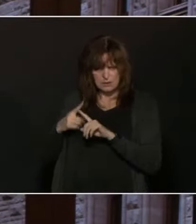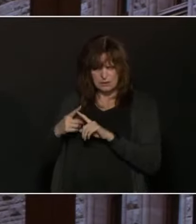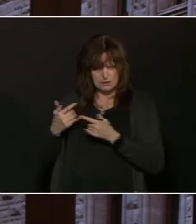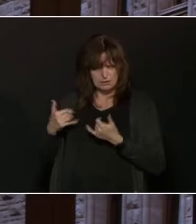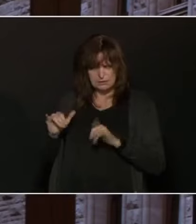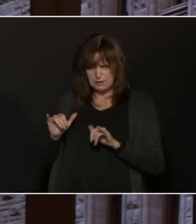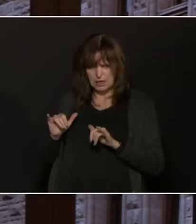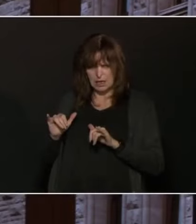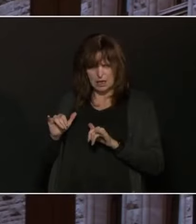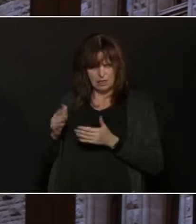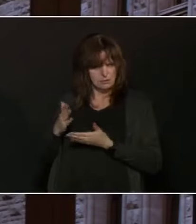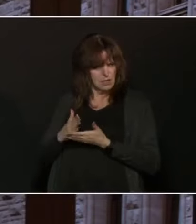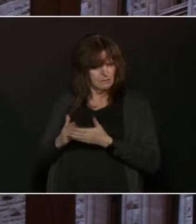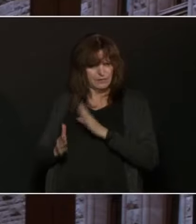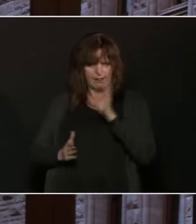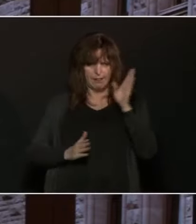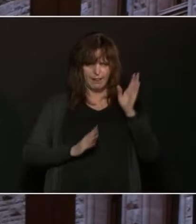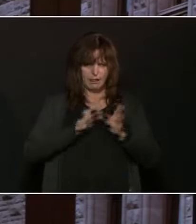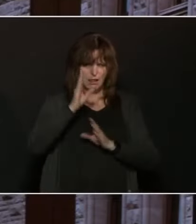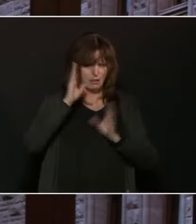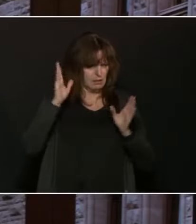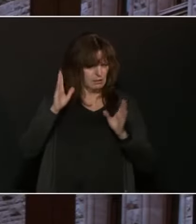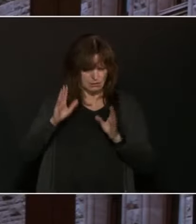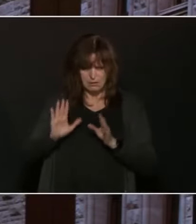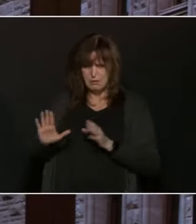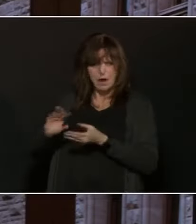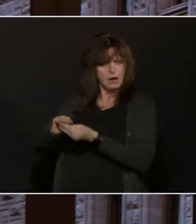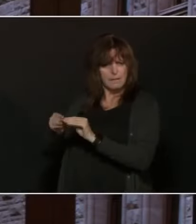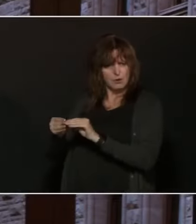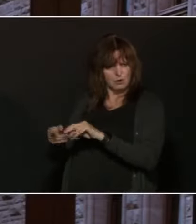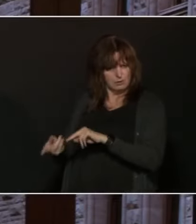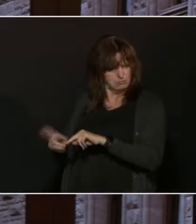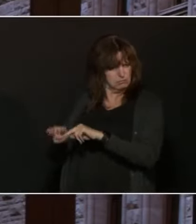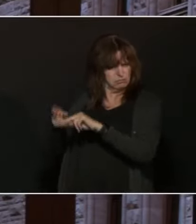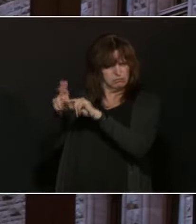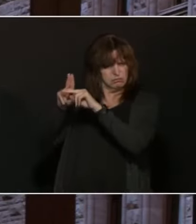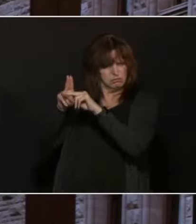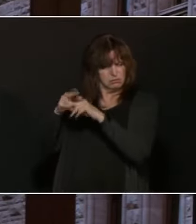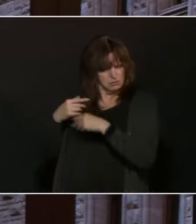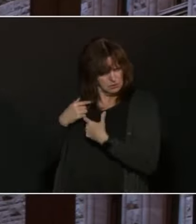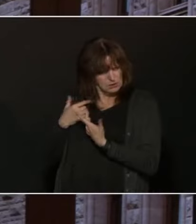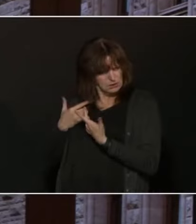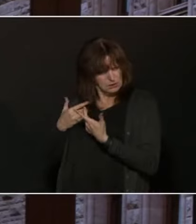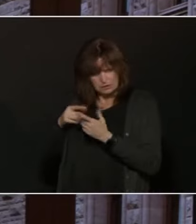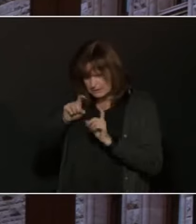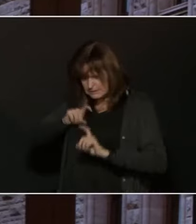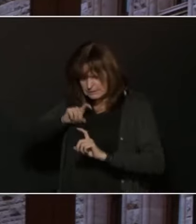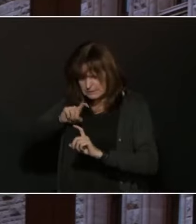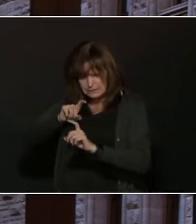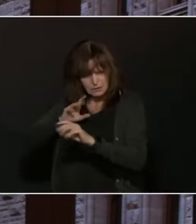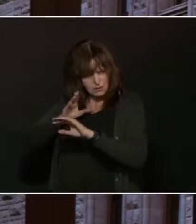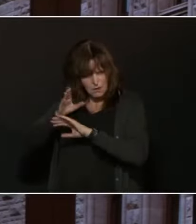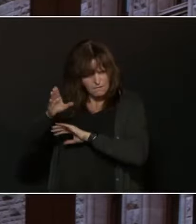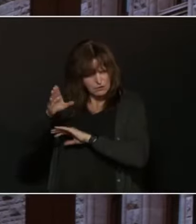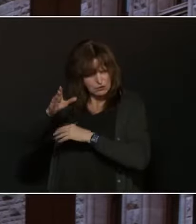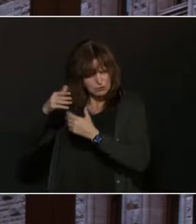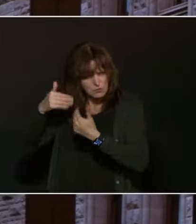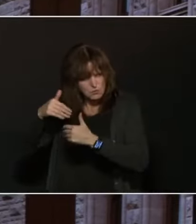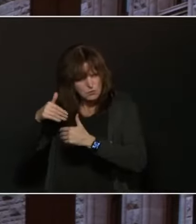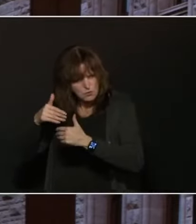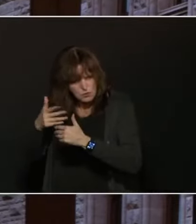fact, it was still going up. And we were doing high numbers of testing, over 70,000 even in around New Year's, and the percent positivity was well